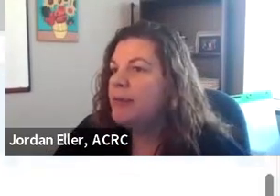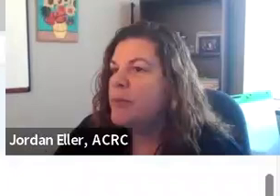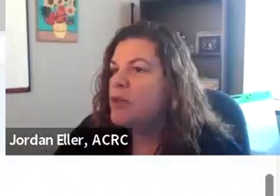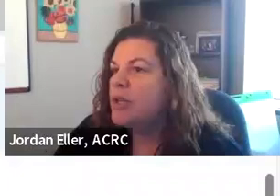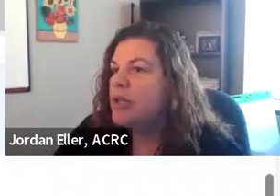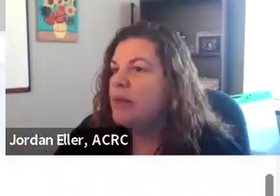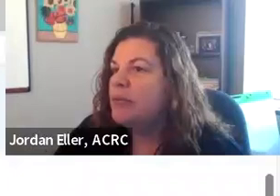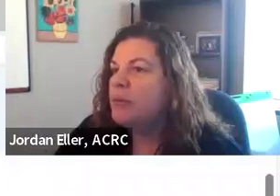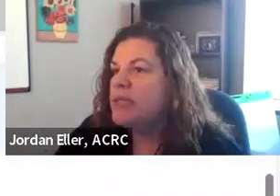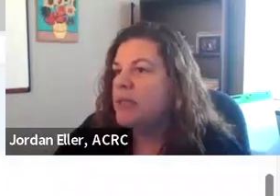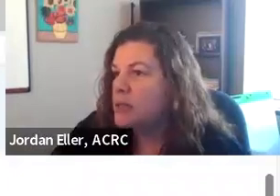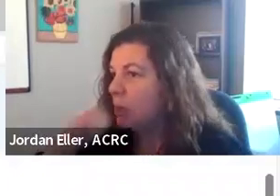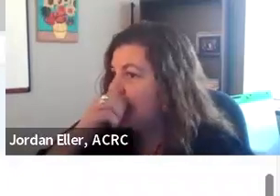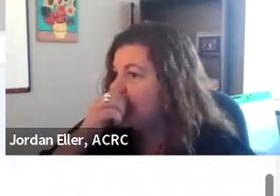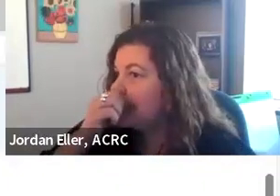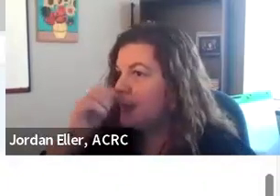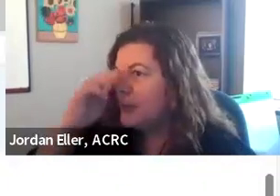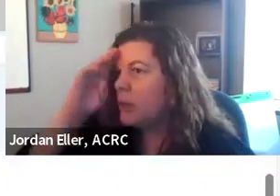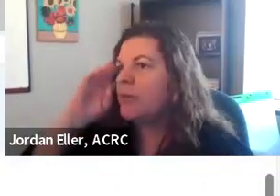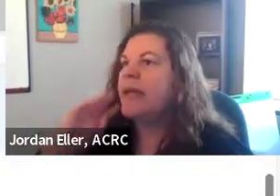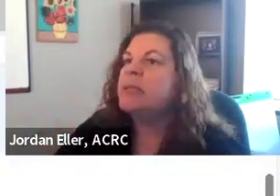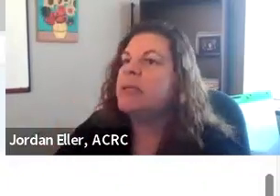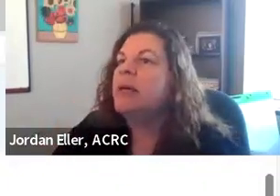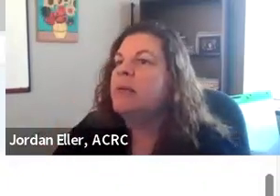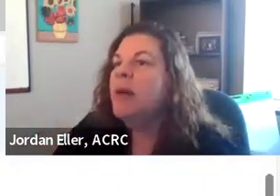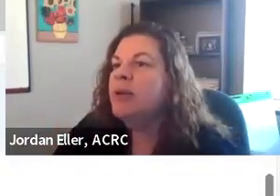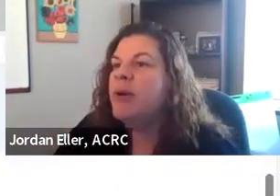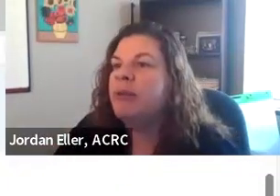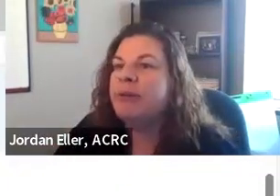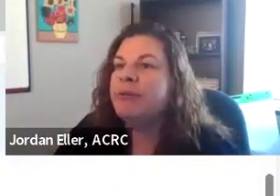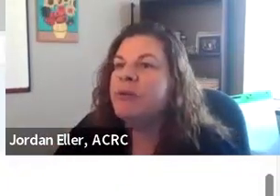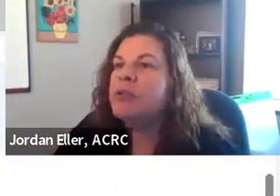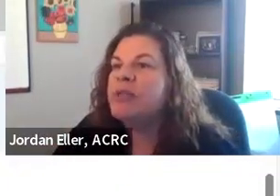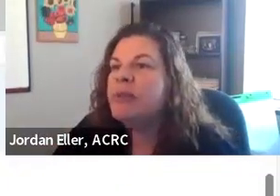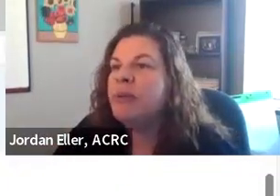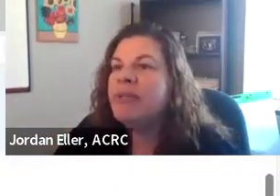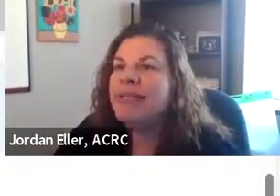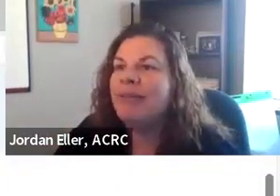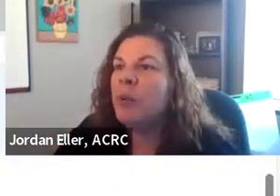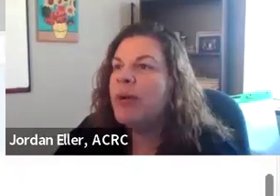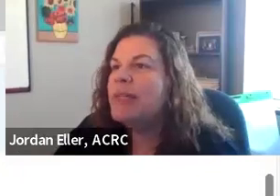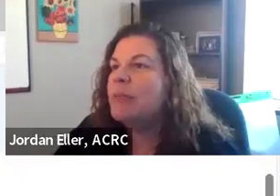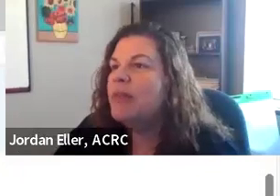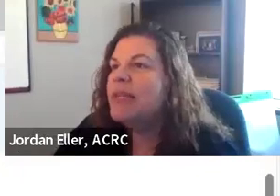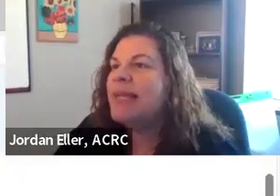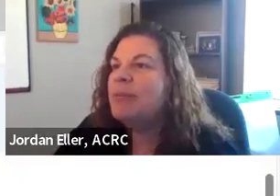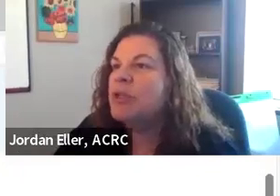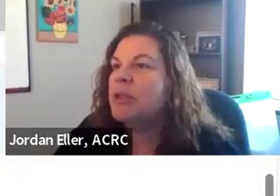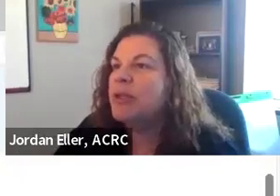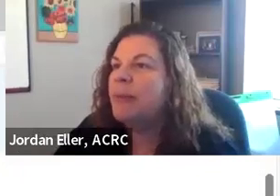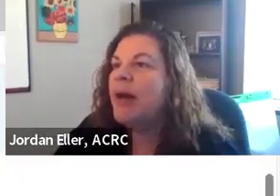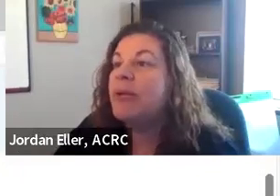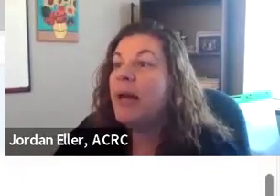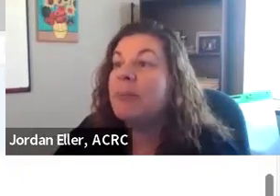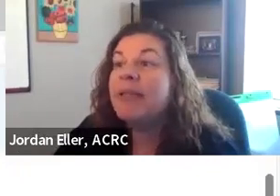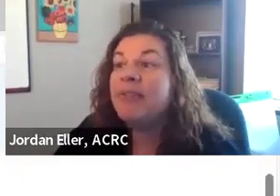highlighting information from Lisa Gonzalez here, right? I'm going to go ahead and read it for folks. So September is the Deaf Awareness Month. It is time to